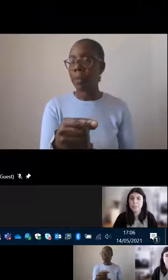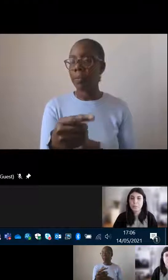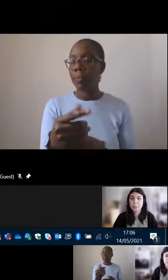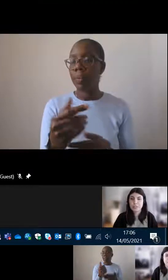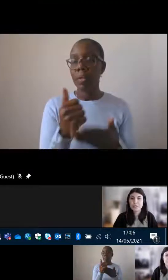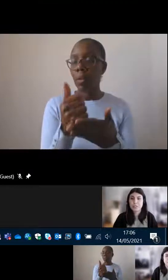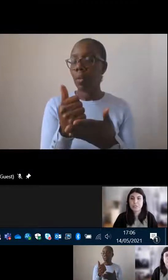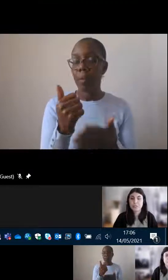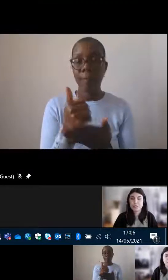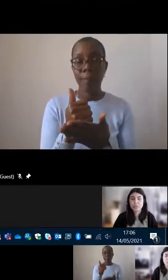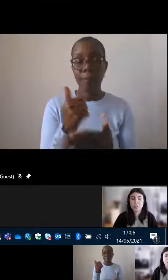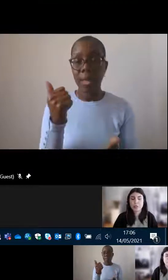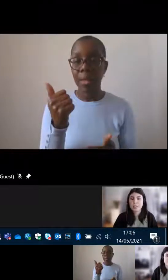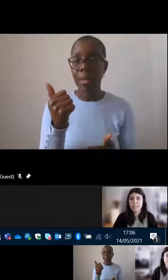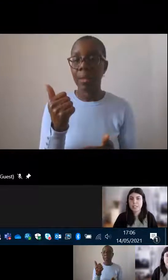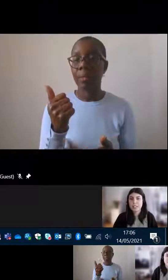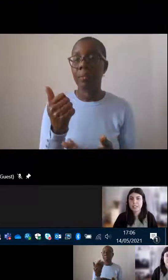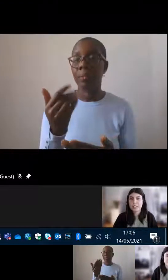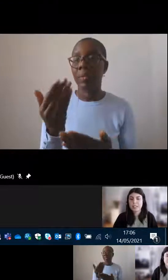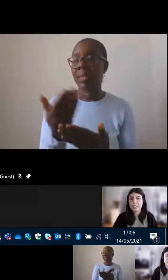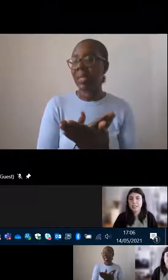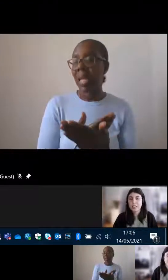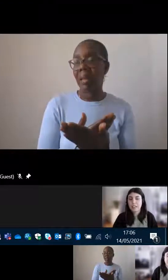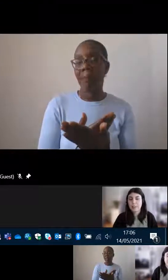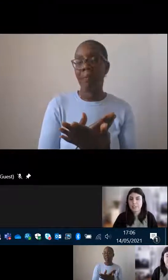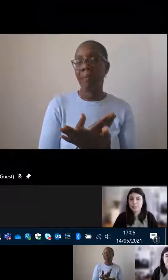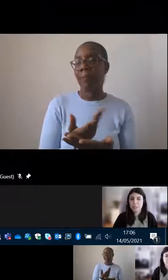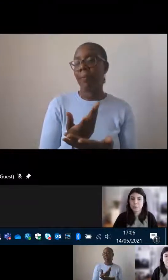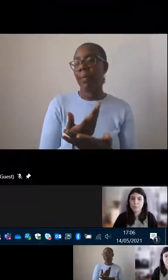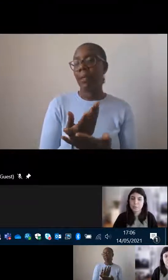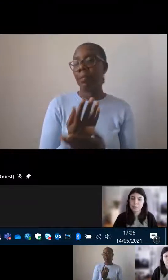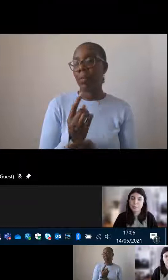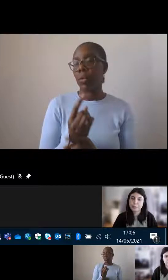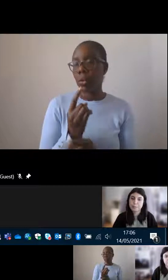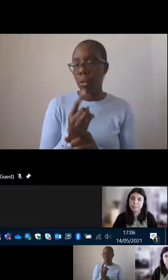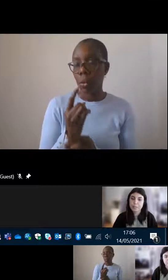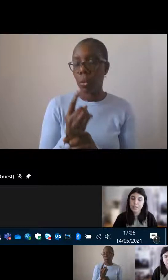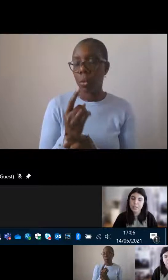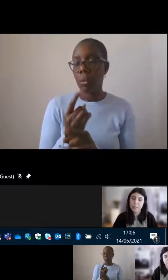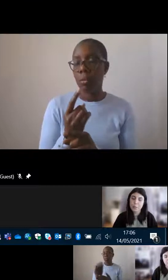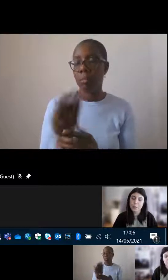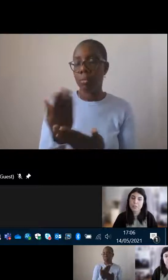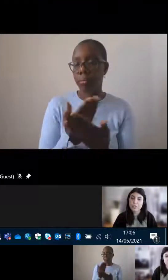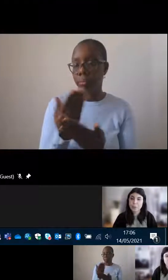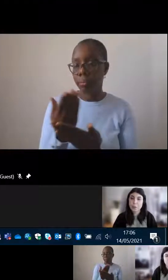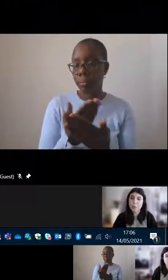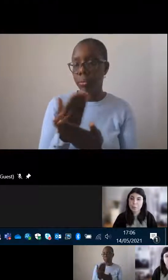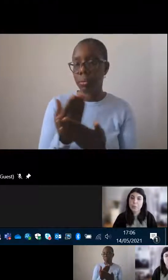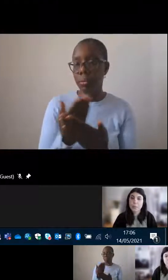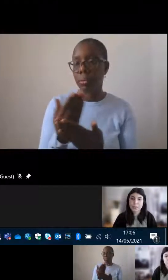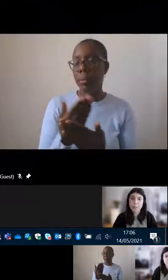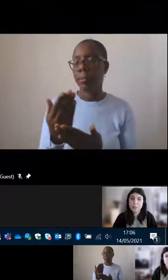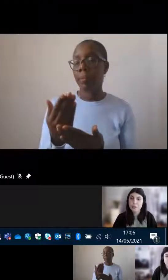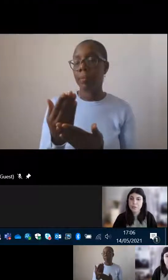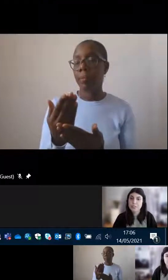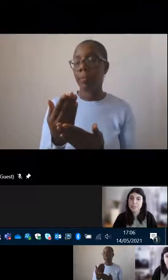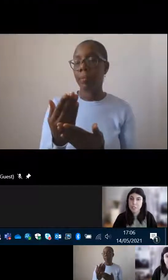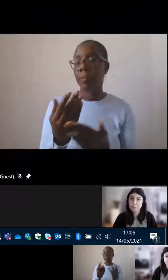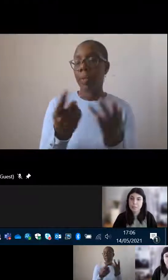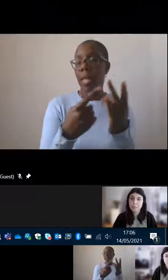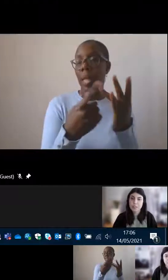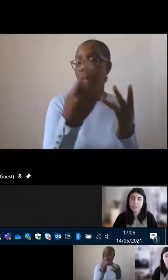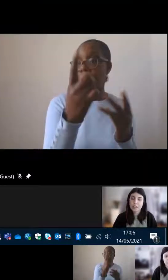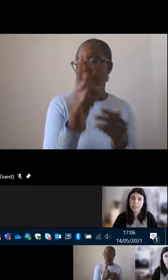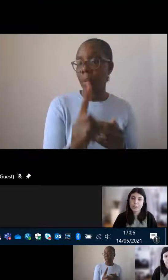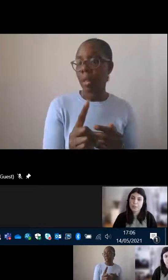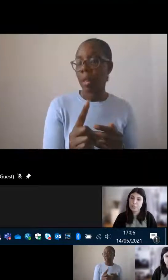and a safe place for you to talk about your feelings and how to connect with others who are possibly going through the